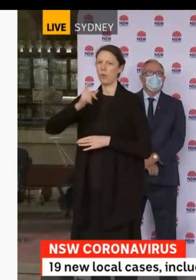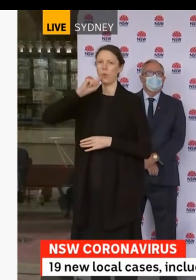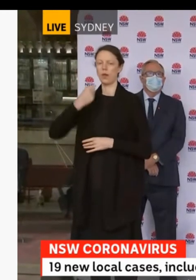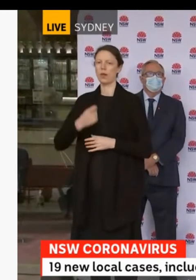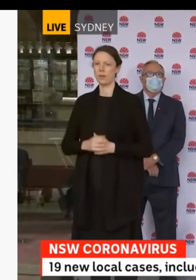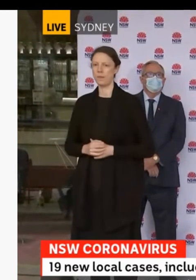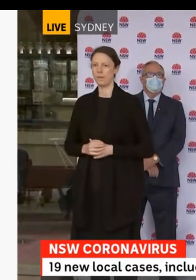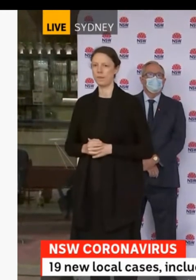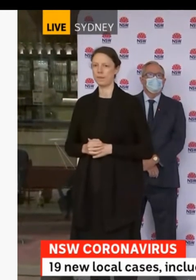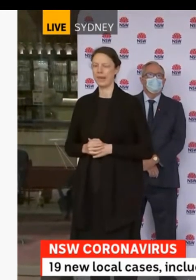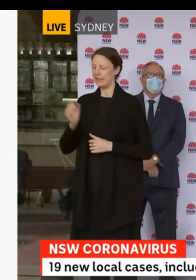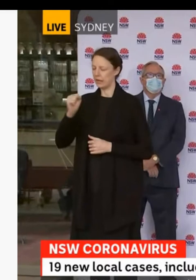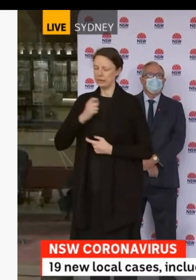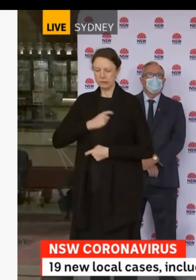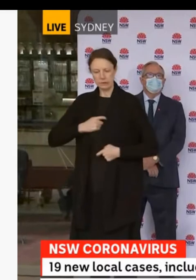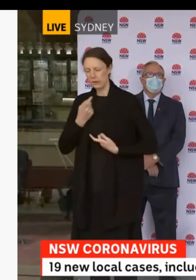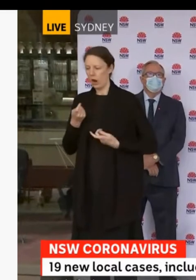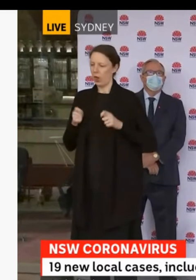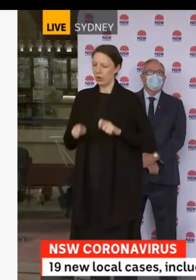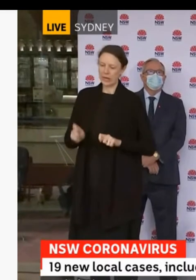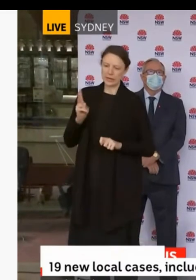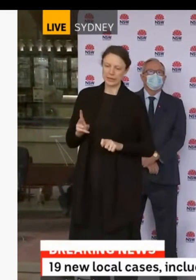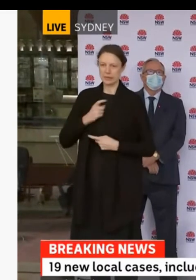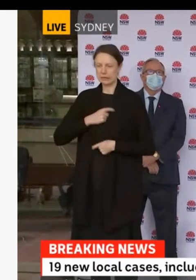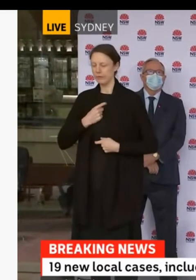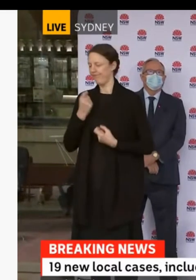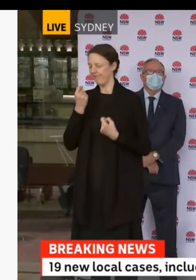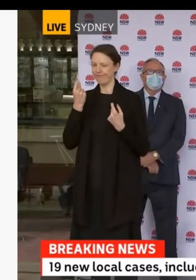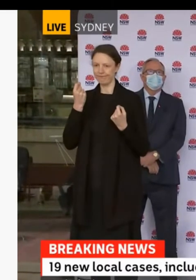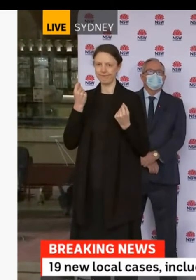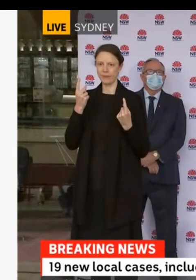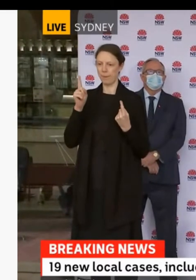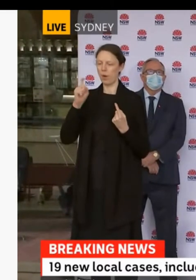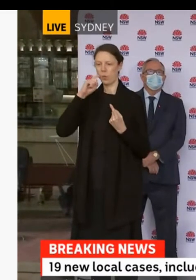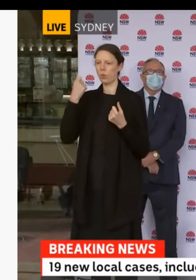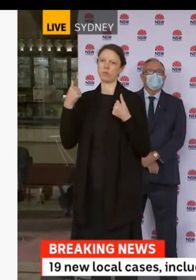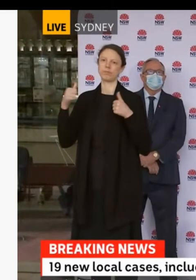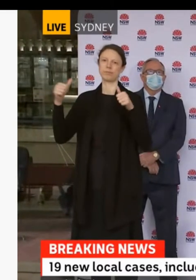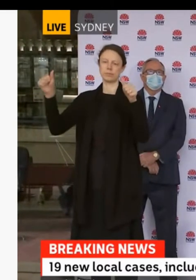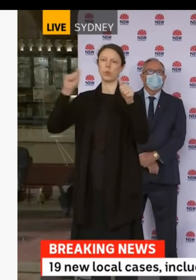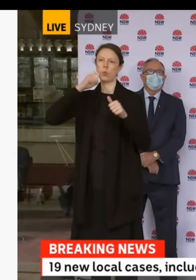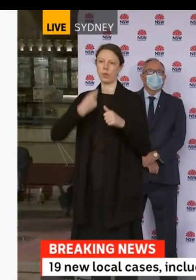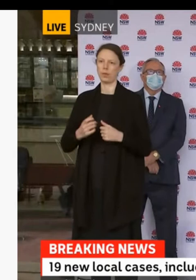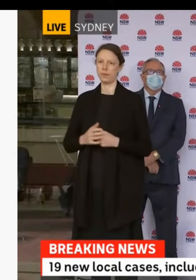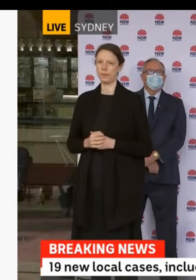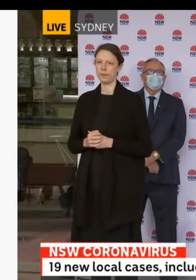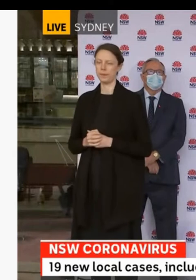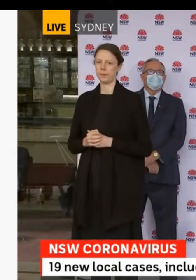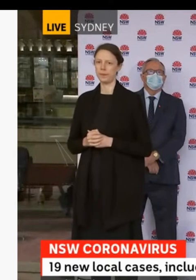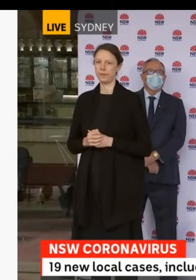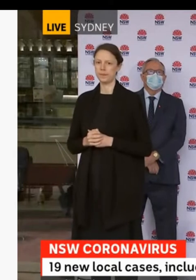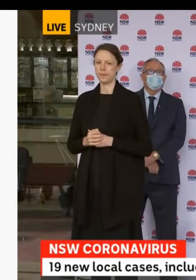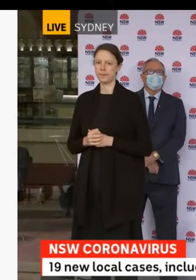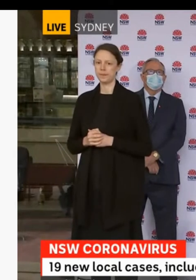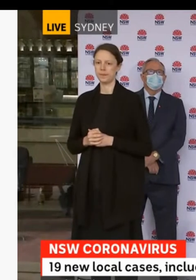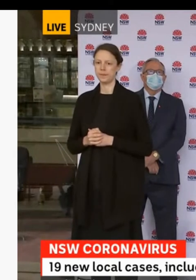couple of weeks. Yes, it's frustrating, but New South Wales will continue the success that we've had over this last period of time. In